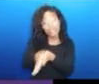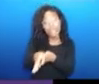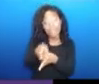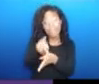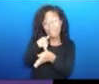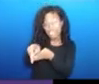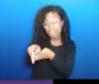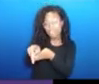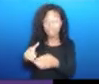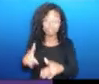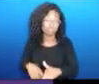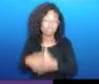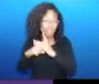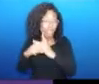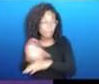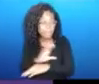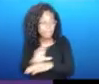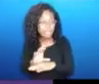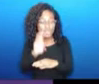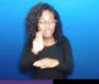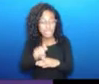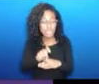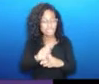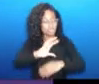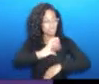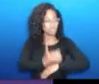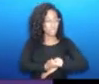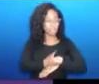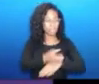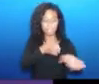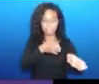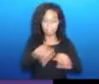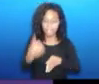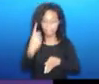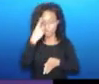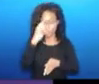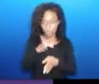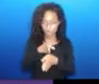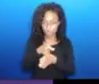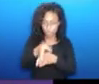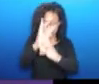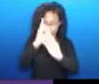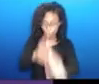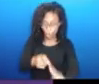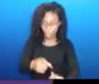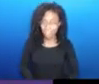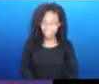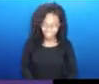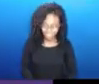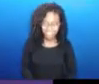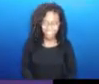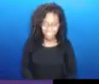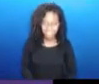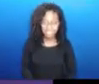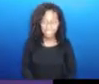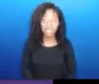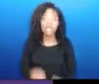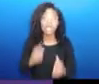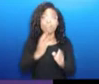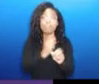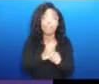You need to lay out a work plan for your career goals. For example, prepare a portfolio.